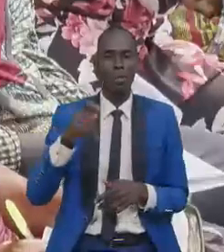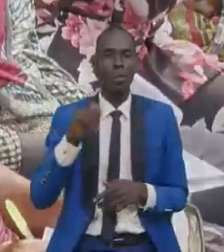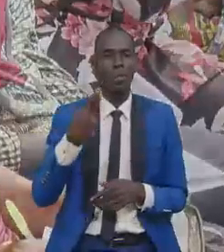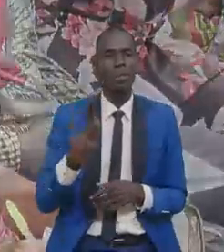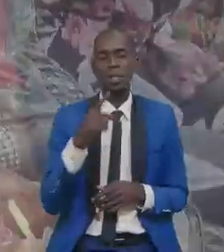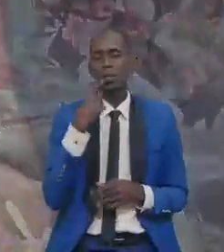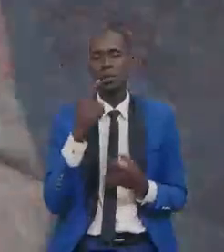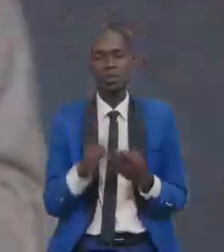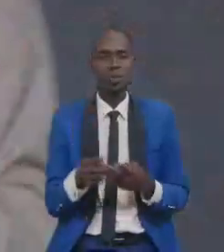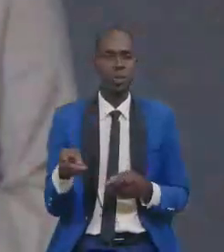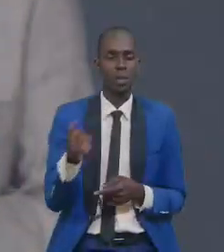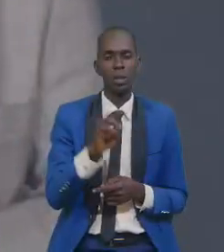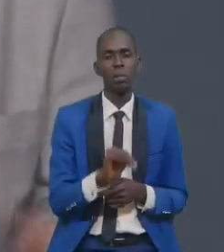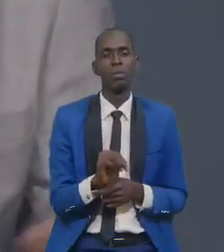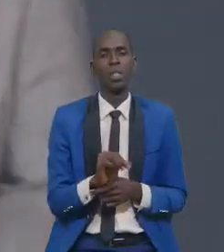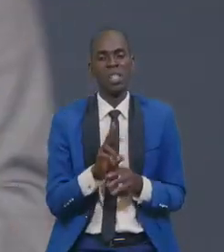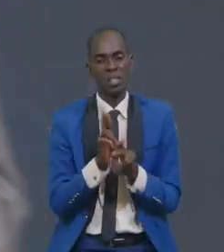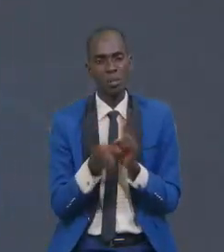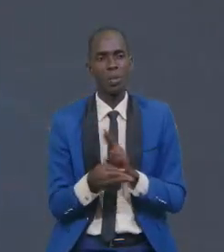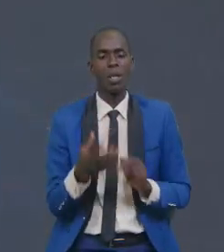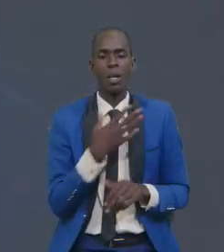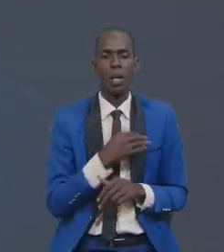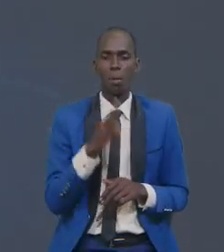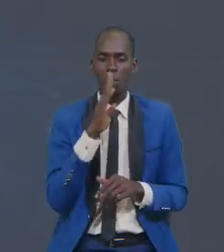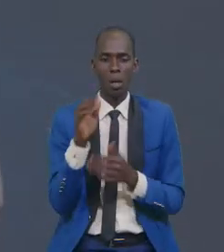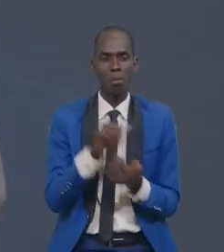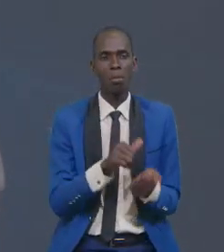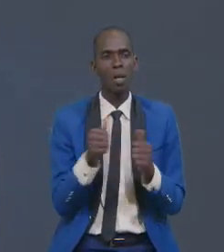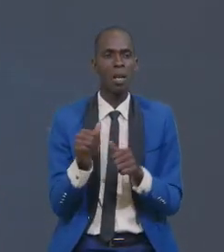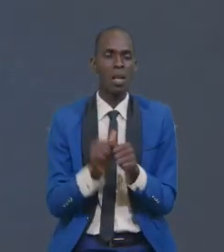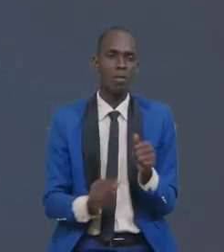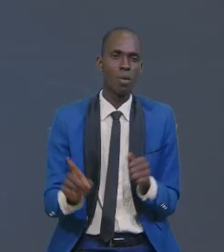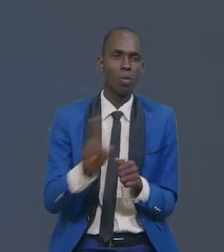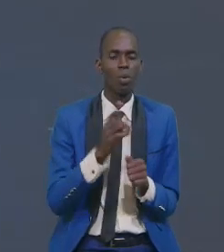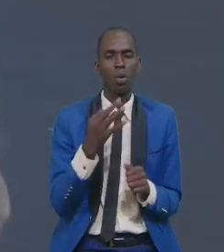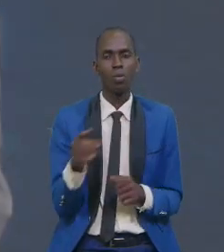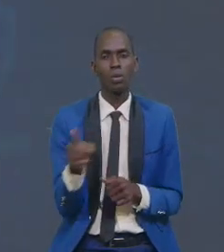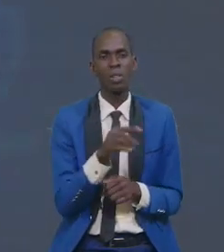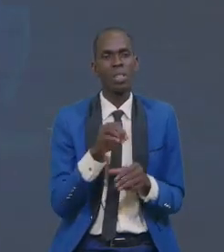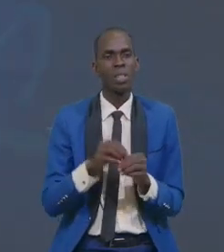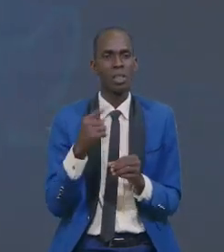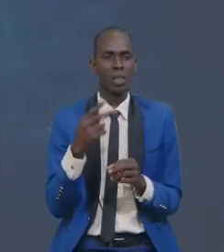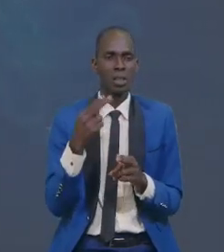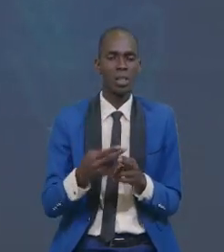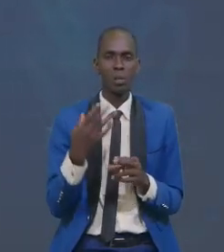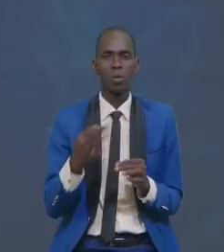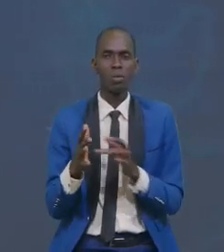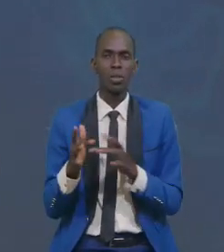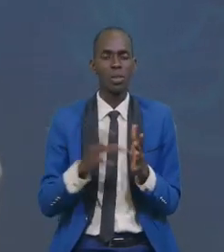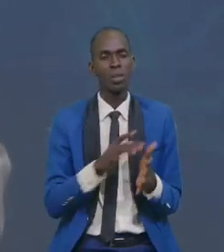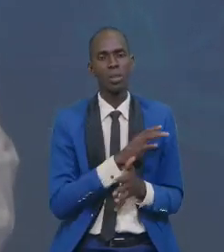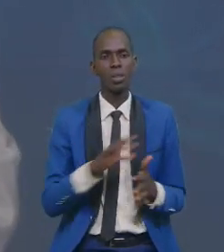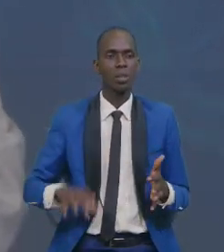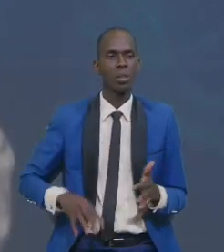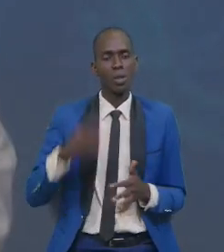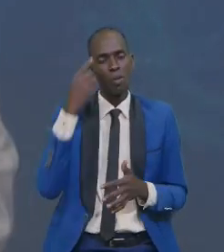unto them, repent and be baptized, every one of you, in the name of Jesus Christ for